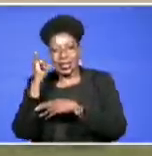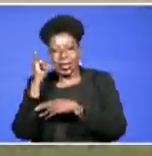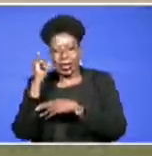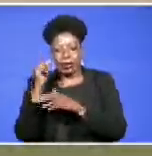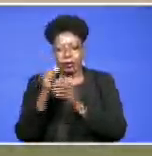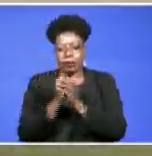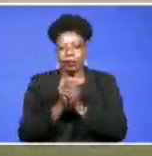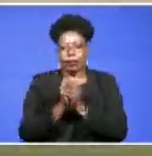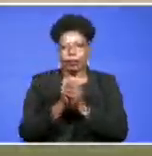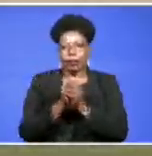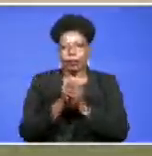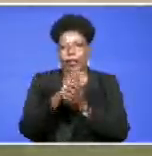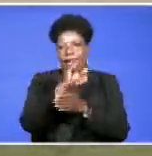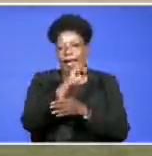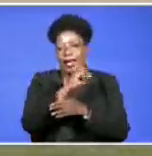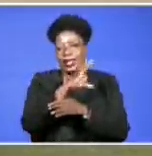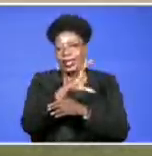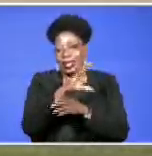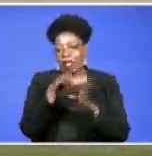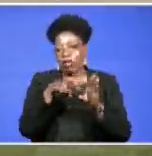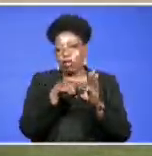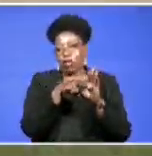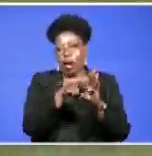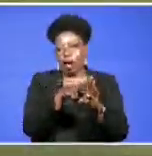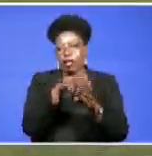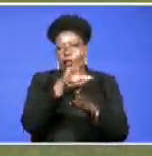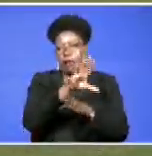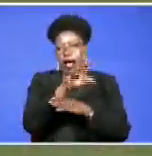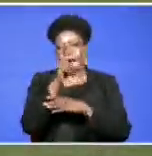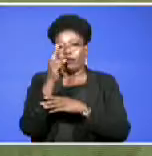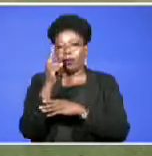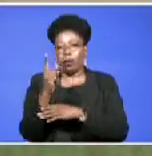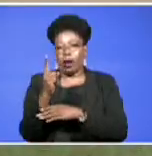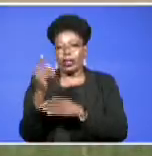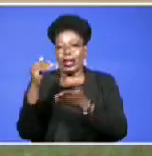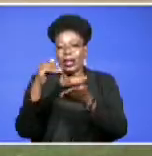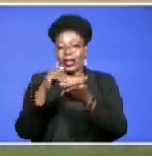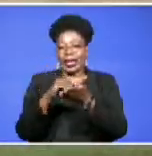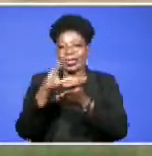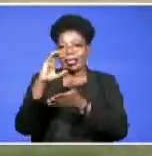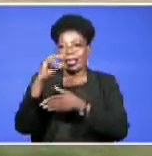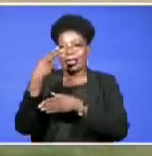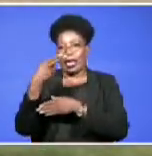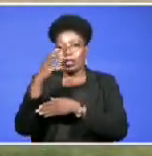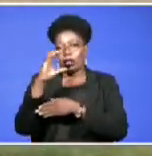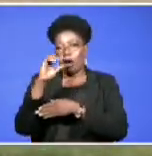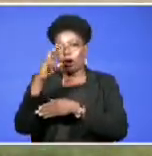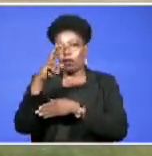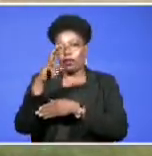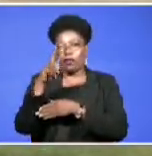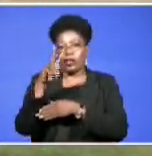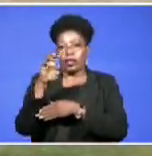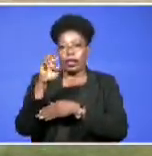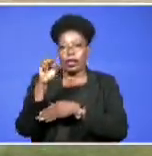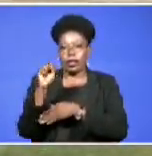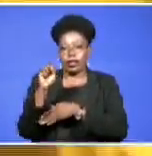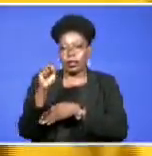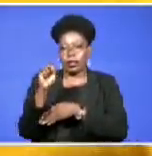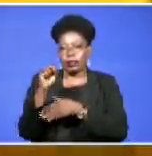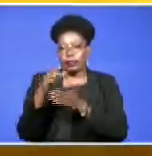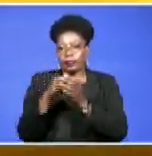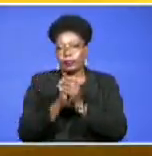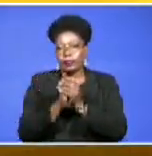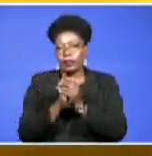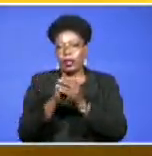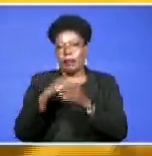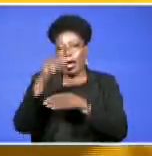would be the S and McPherson Sharks picking up a 5-1 win over the CH Reeves Raptors. My boys are excited.